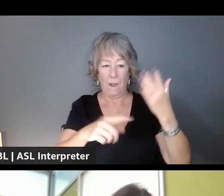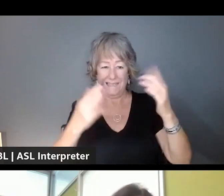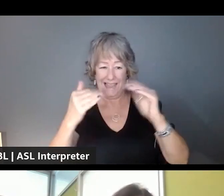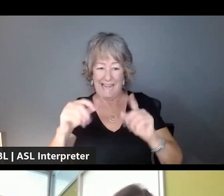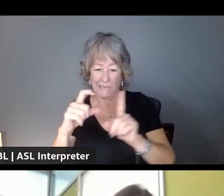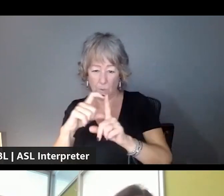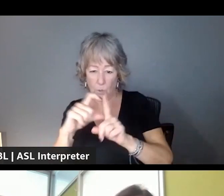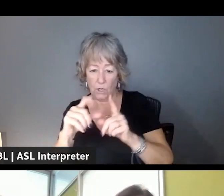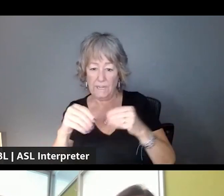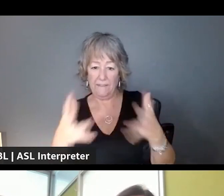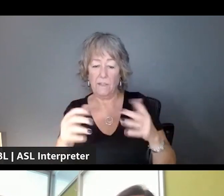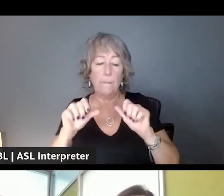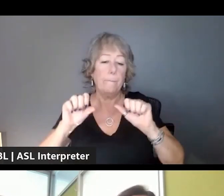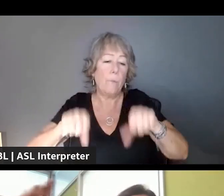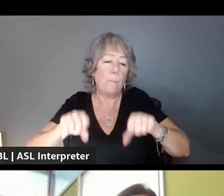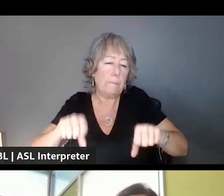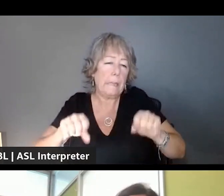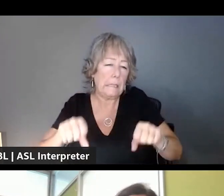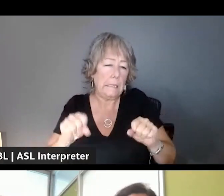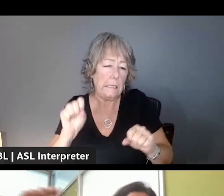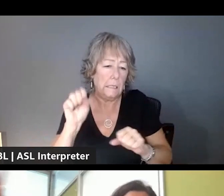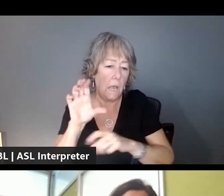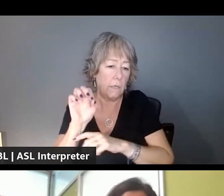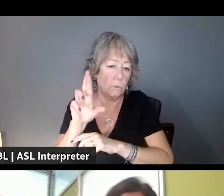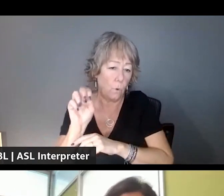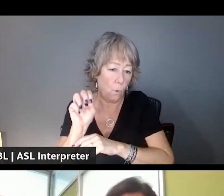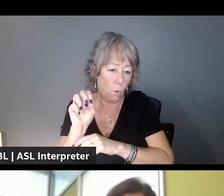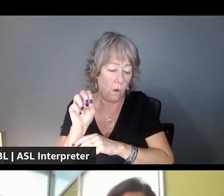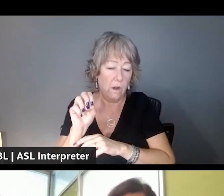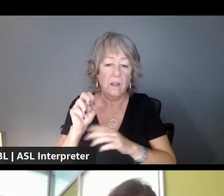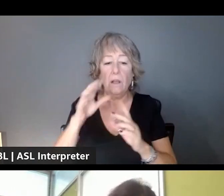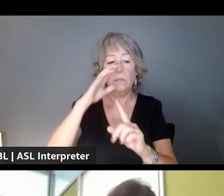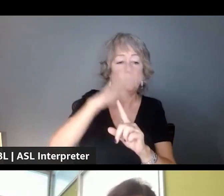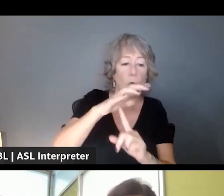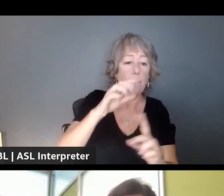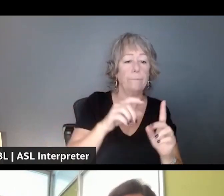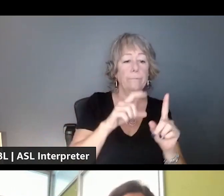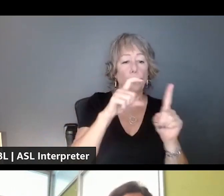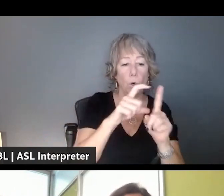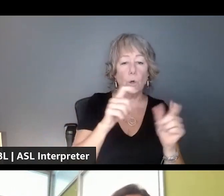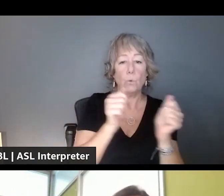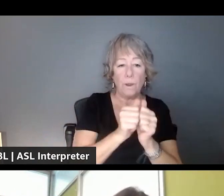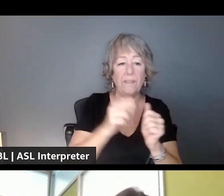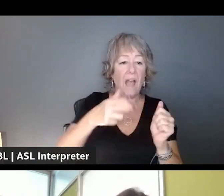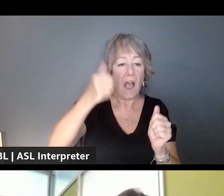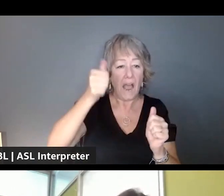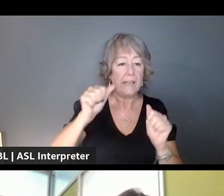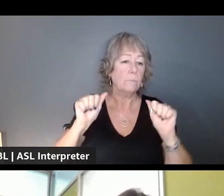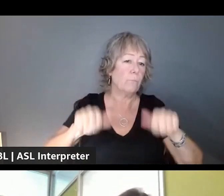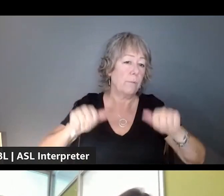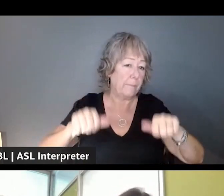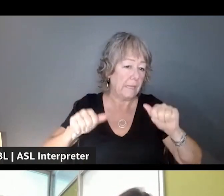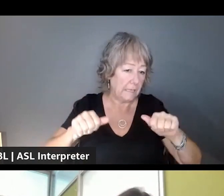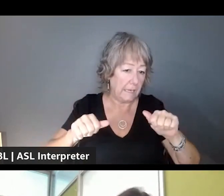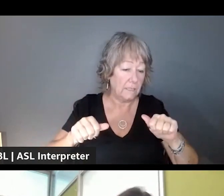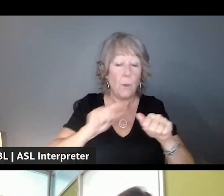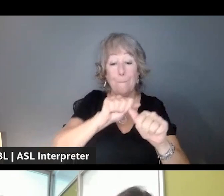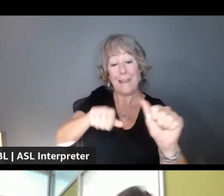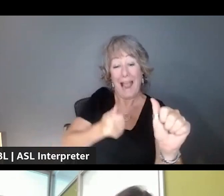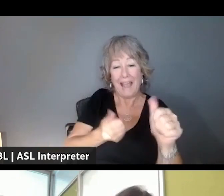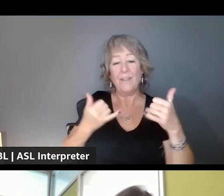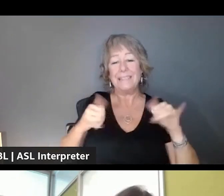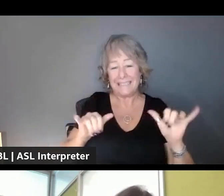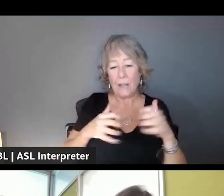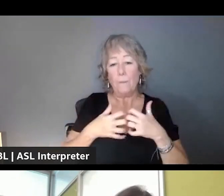probability score. And it uses the top word with the highest probability and it shows it to you. So behind the scenes, there is still machine learning, there's still